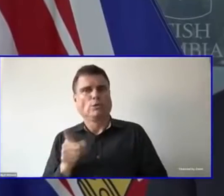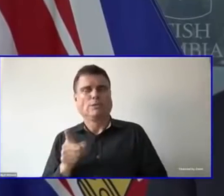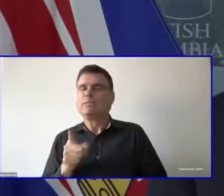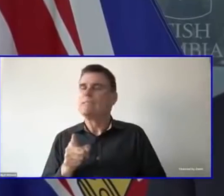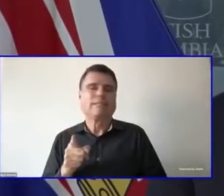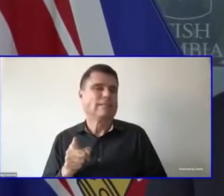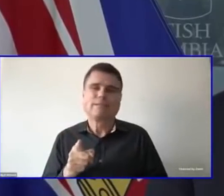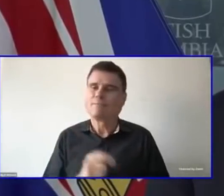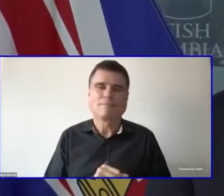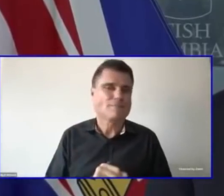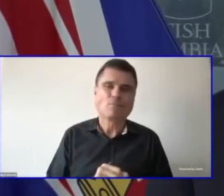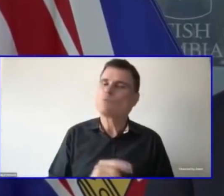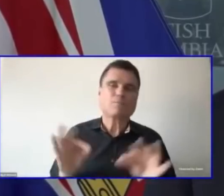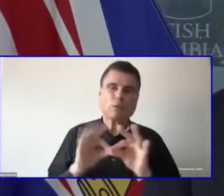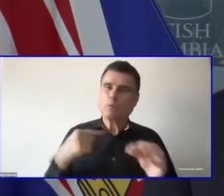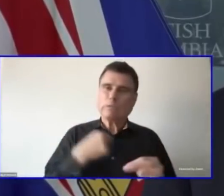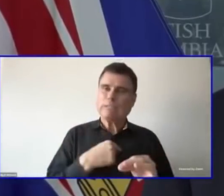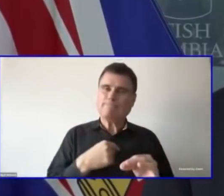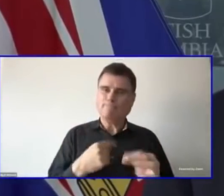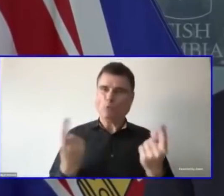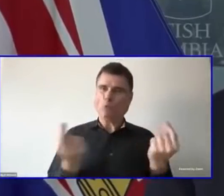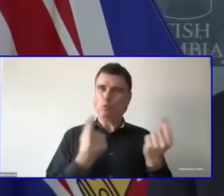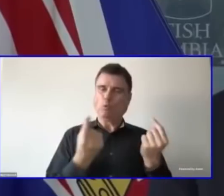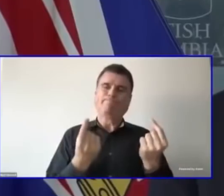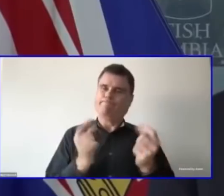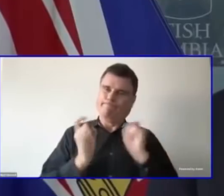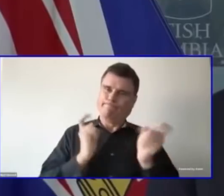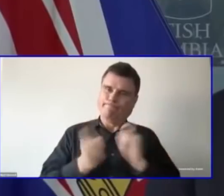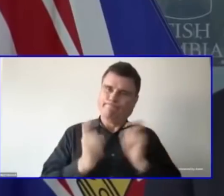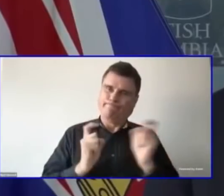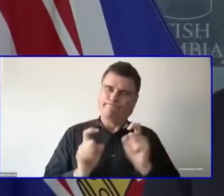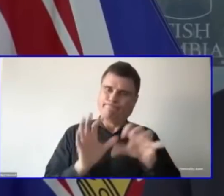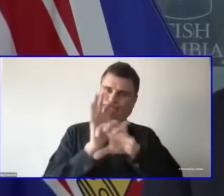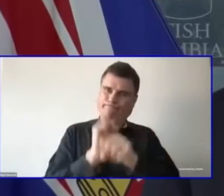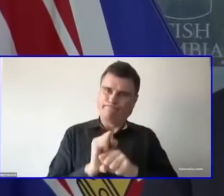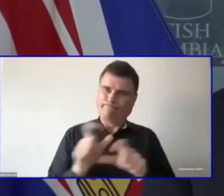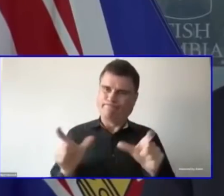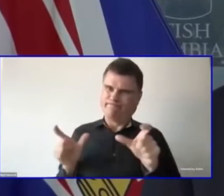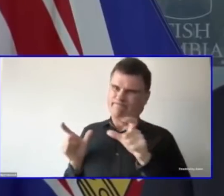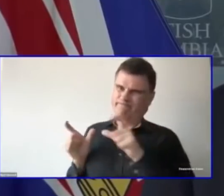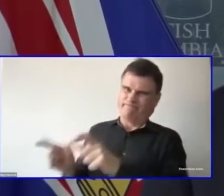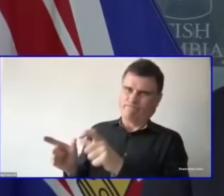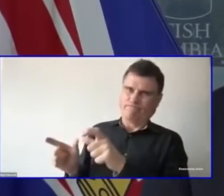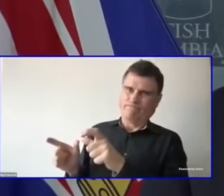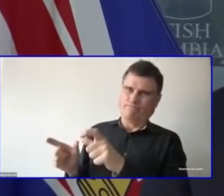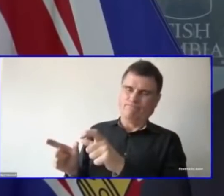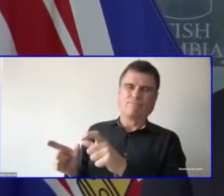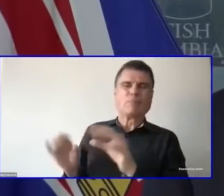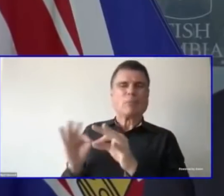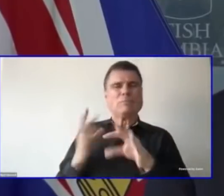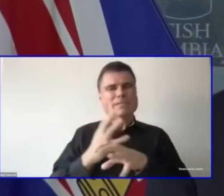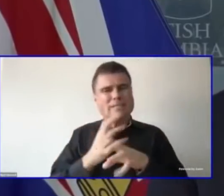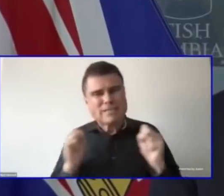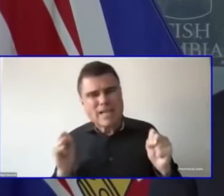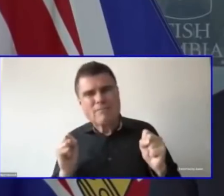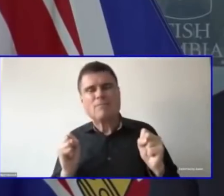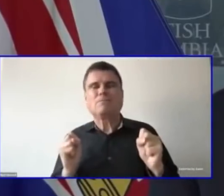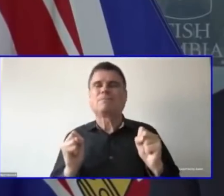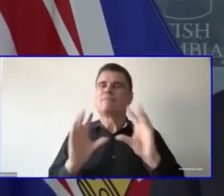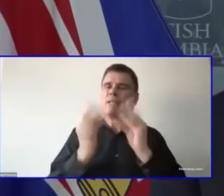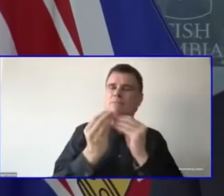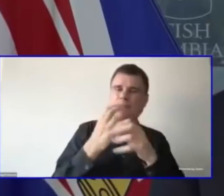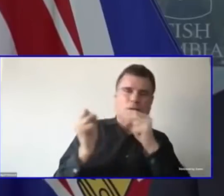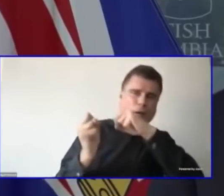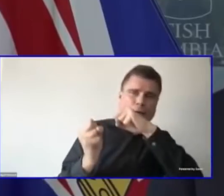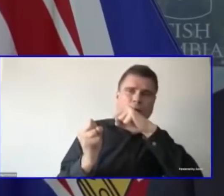keep themselves safe and healthier, and to keep the ones they love in their communities safer and healthier, and to protect the healthcare system, and we need people to do